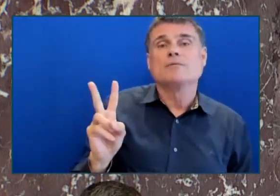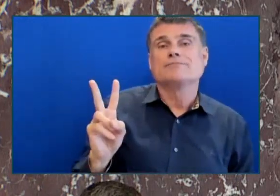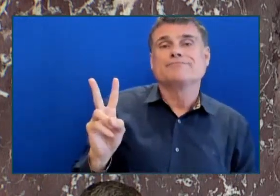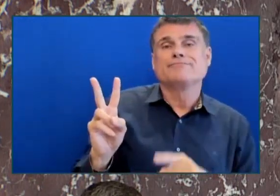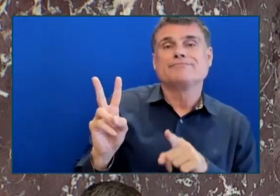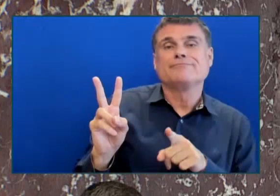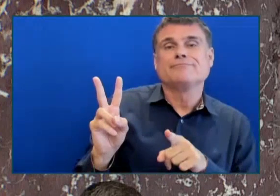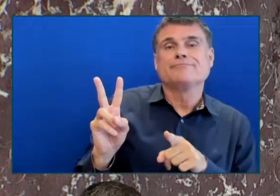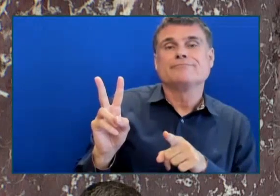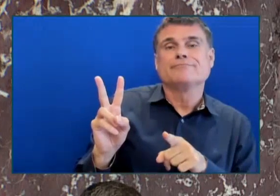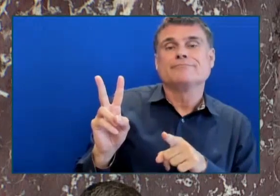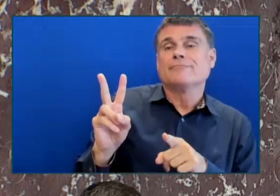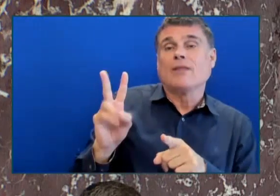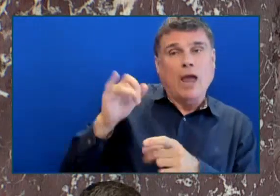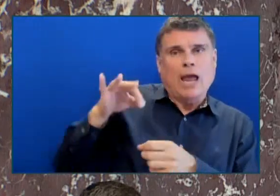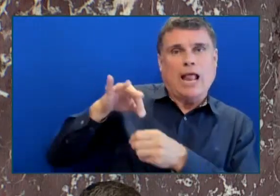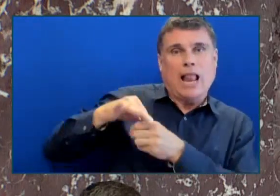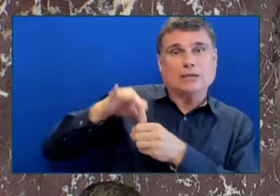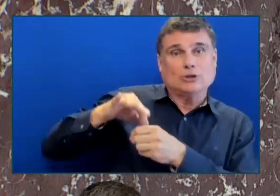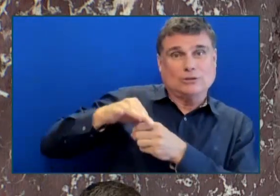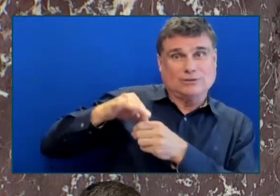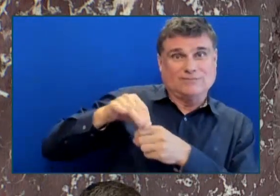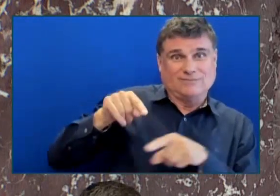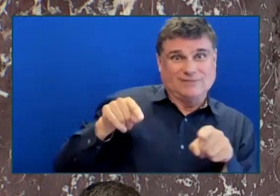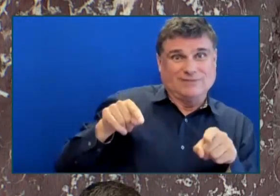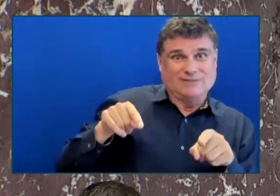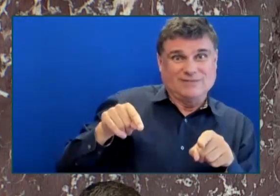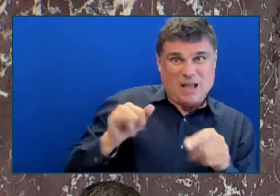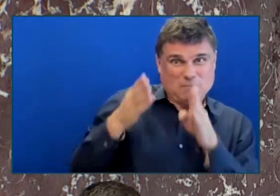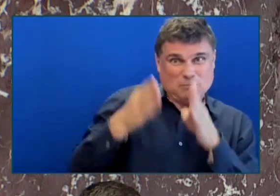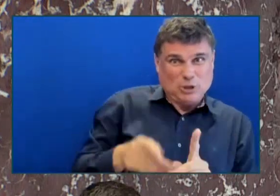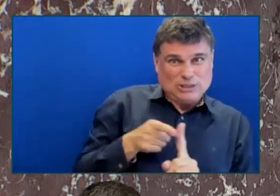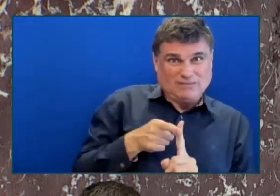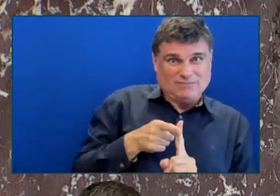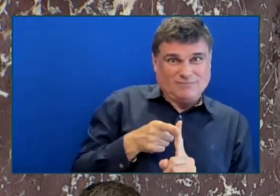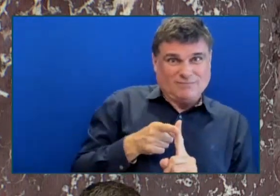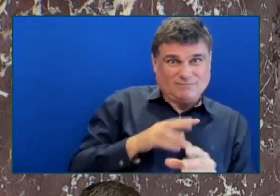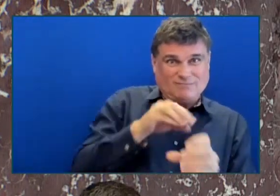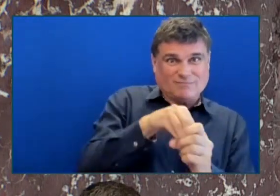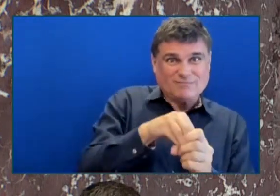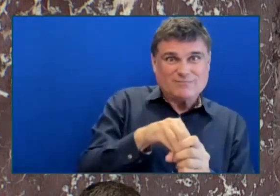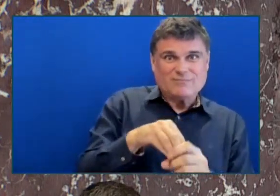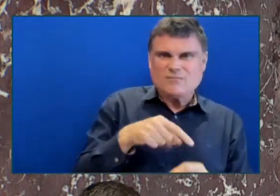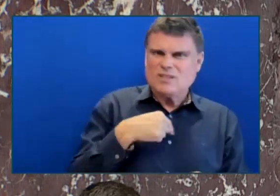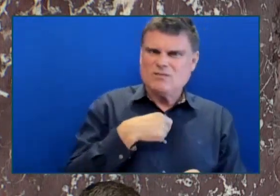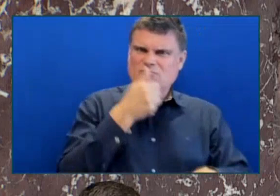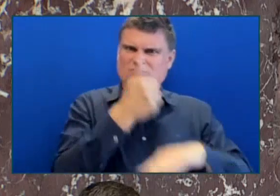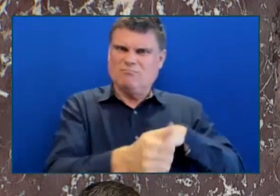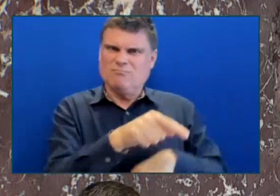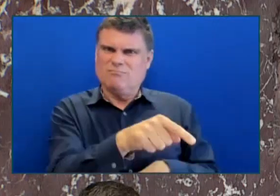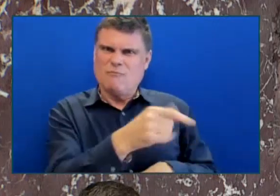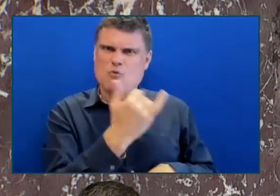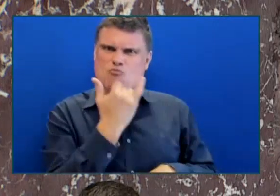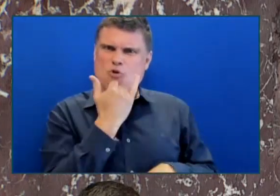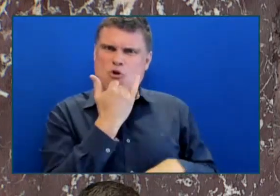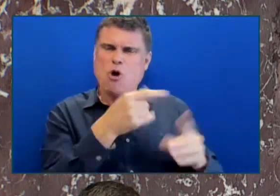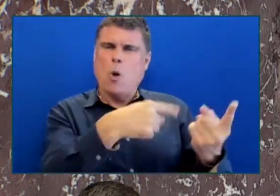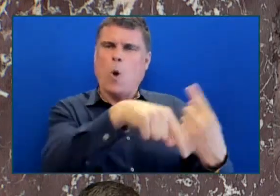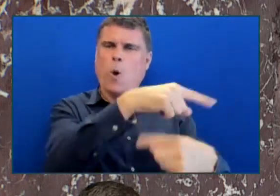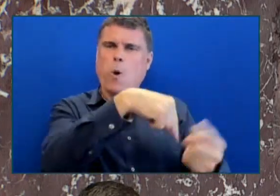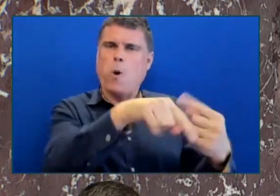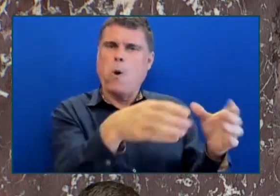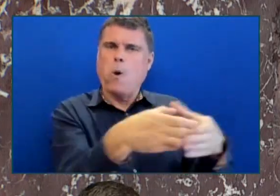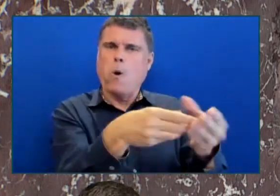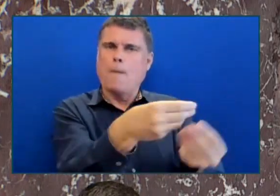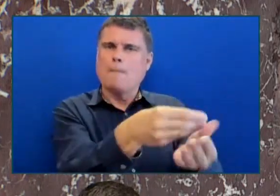this government about the handling of public funds at Atira. They then Much to our surprise, as we peel back the onion, Mr.